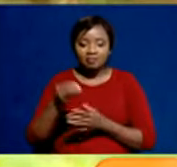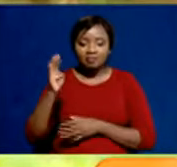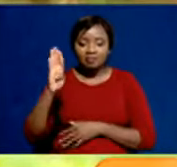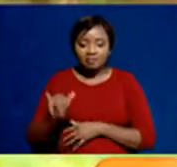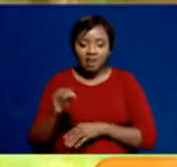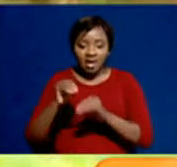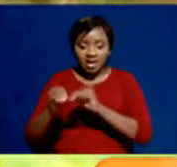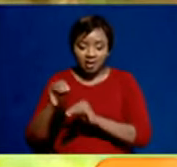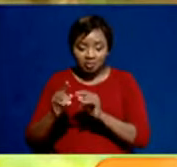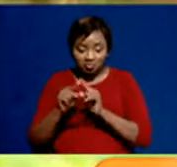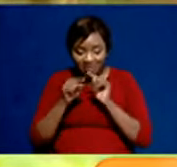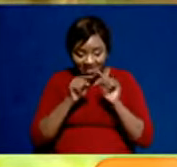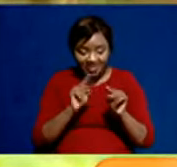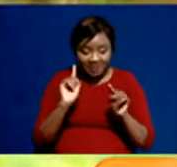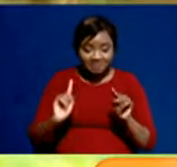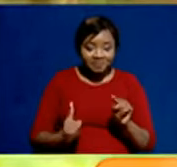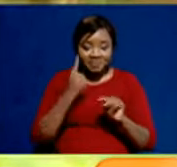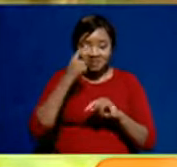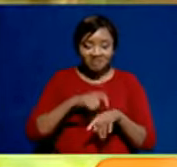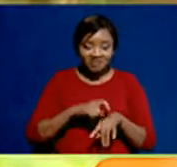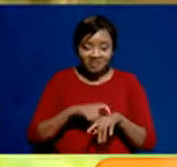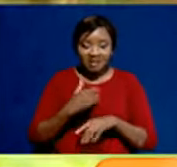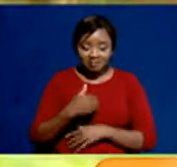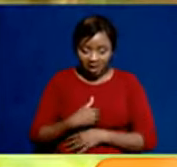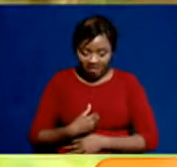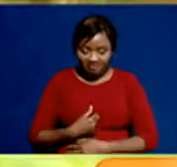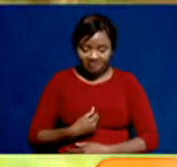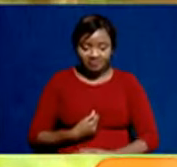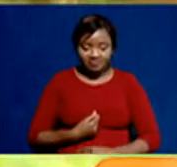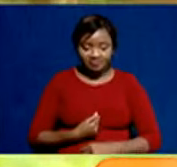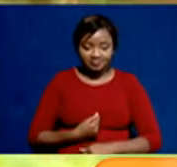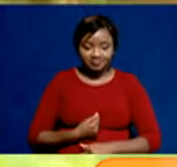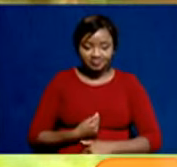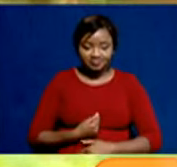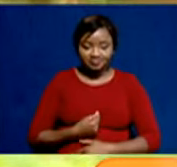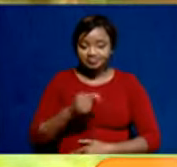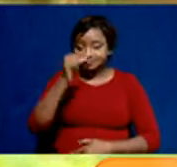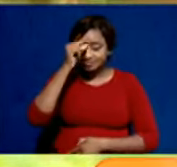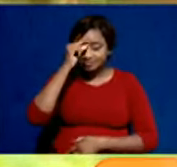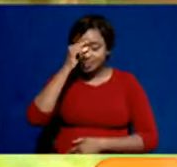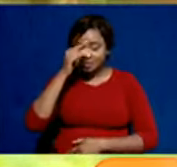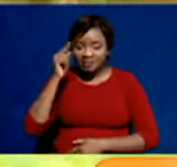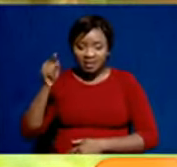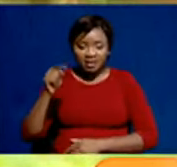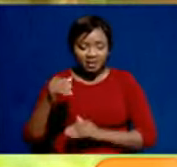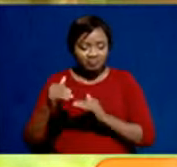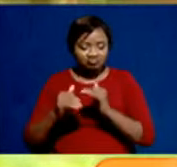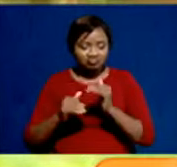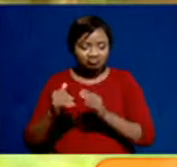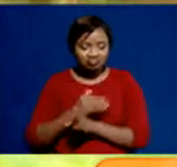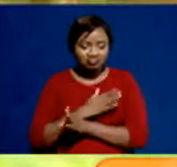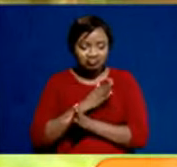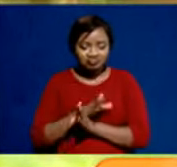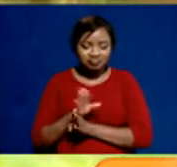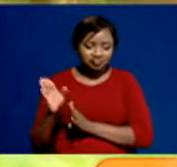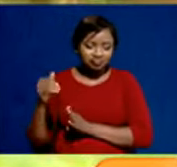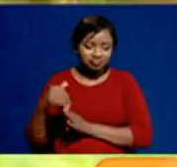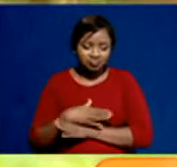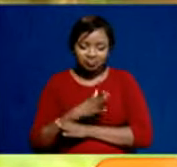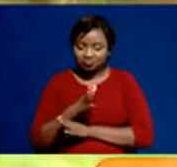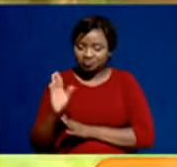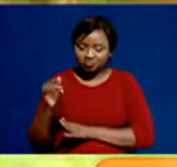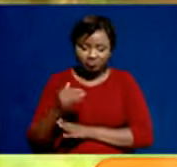time that we are having a regime that is full of impunity,